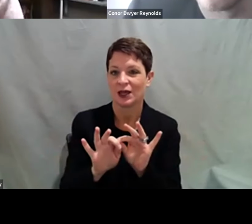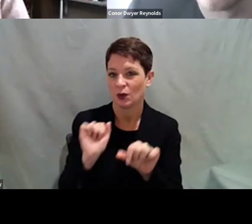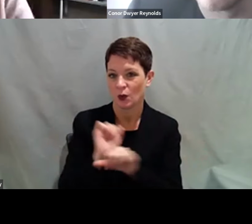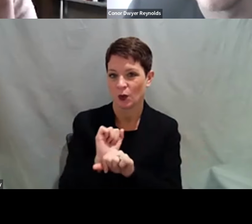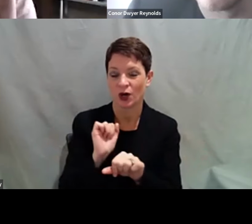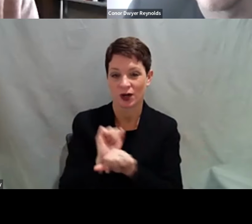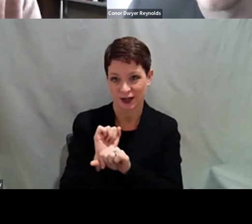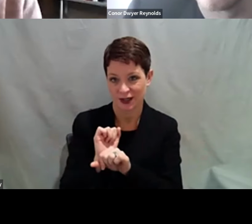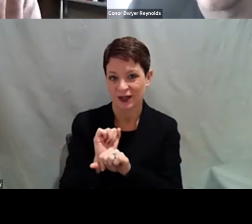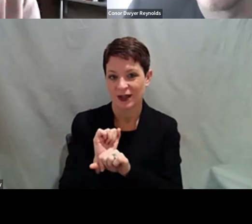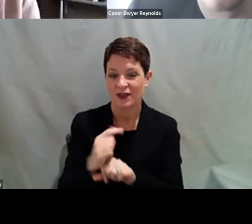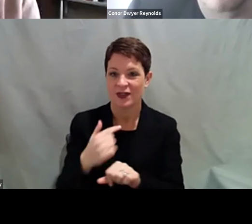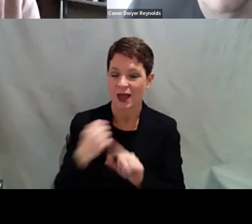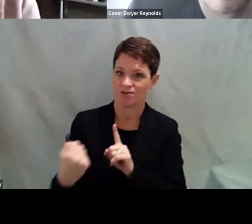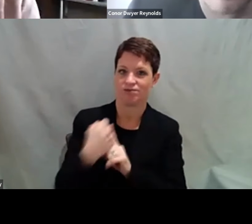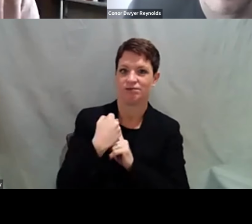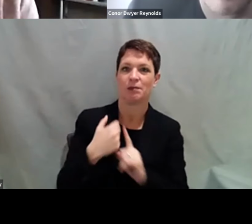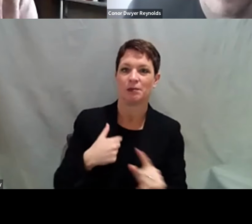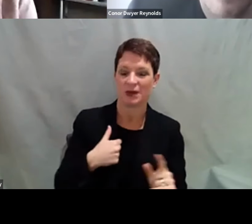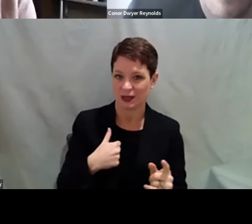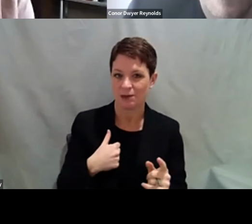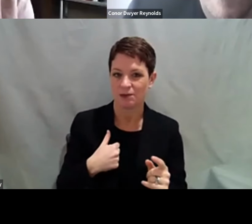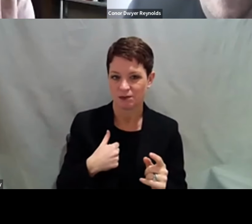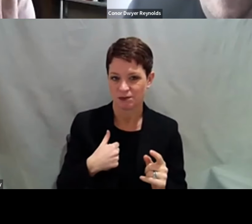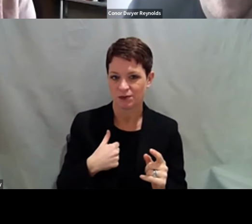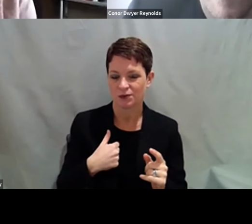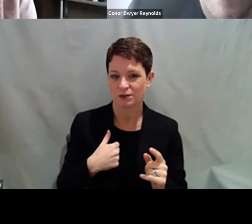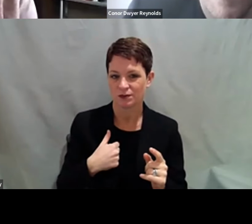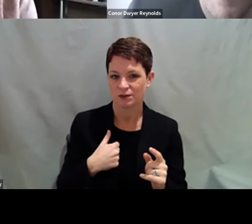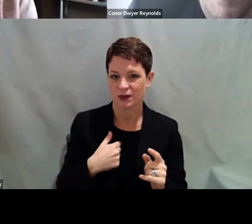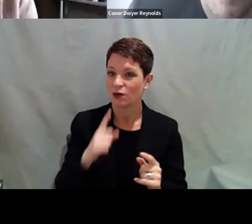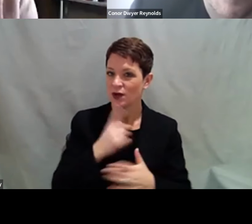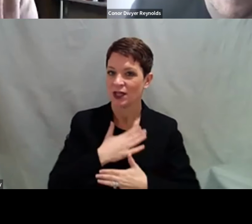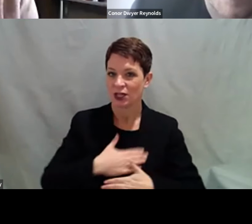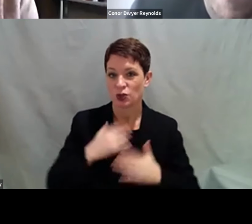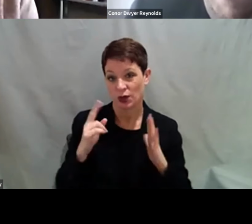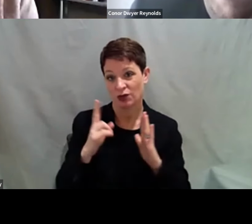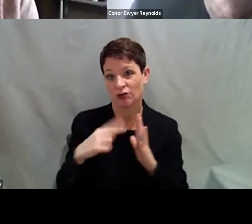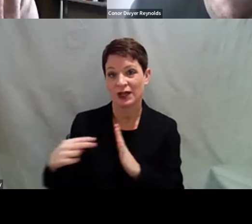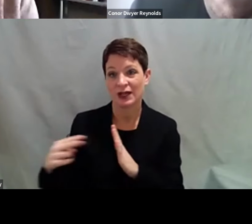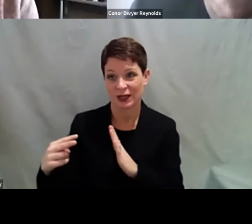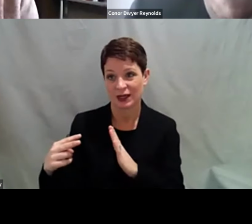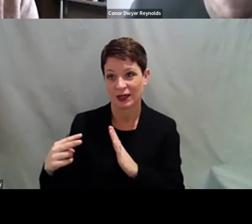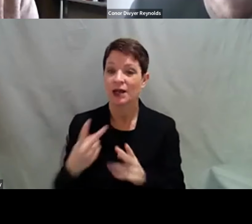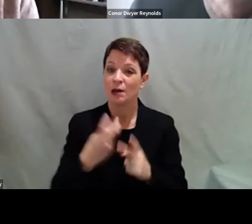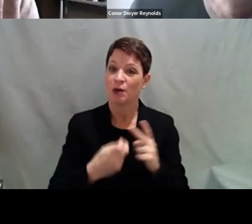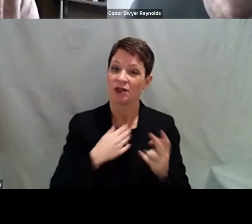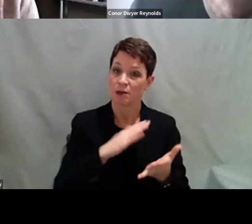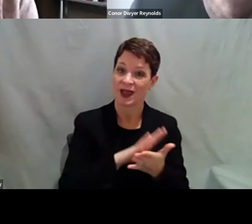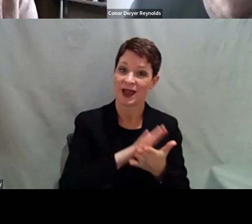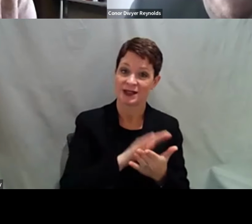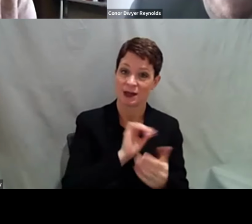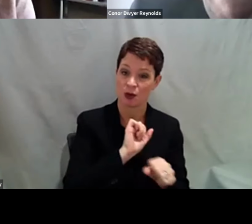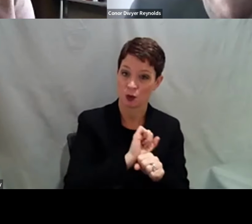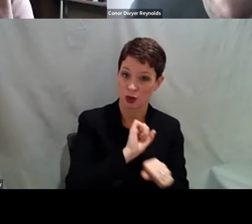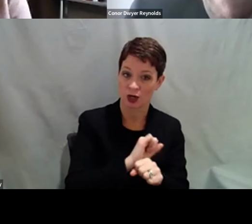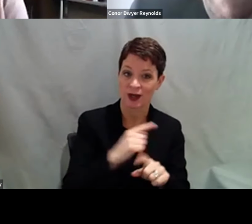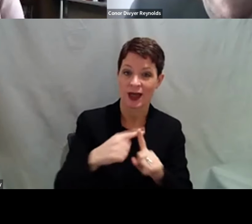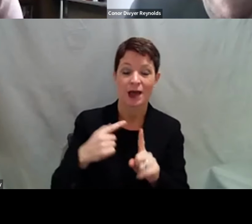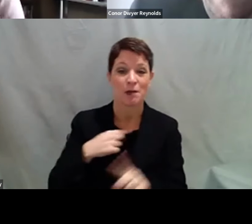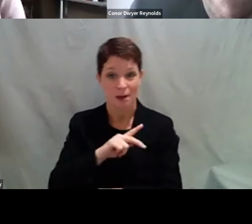I really was impacted by and thoroughly enjoyed reading, both in my academic work on this issue and in